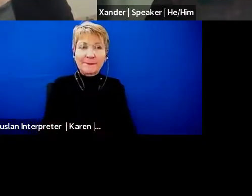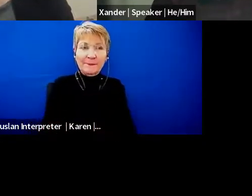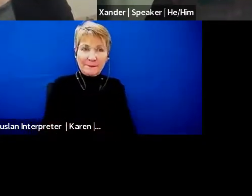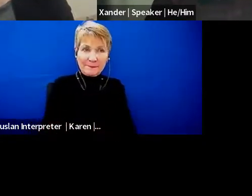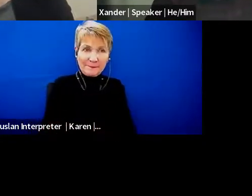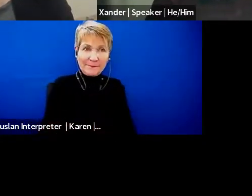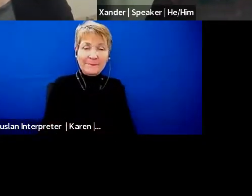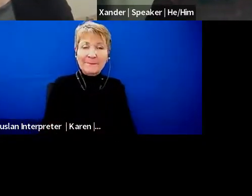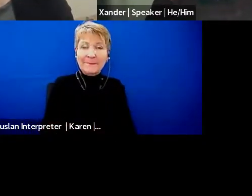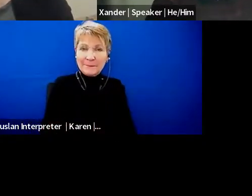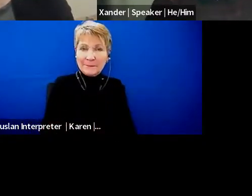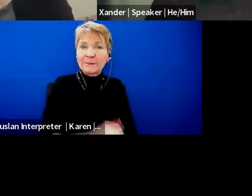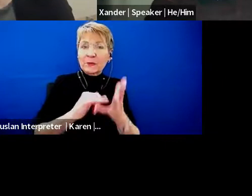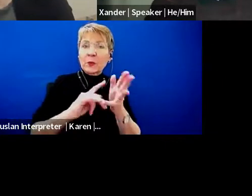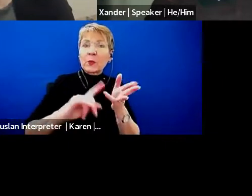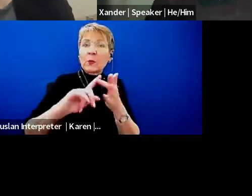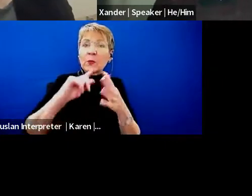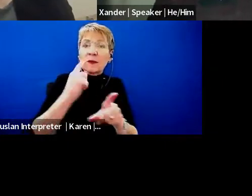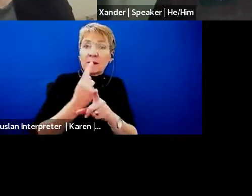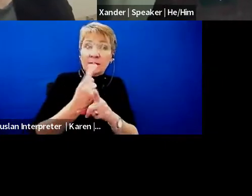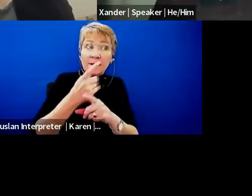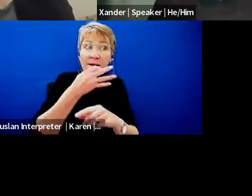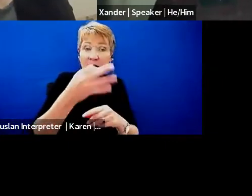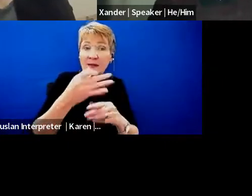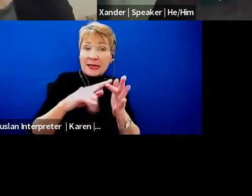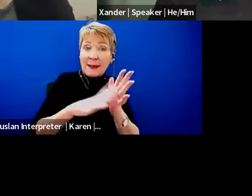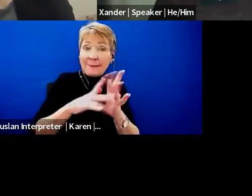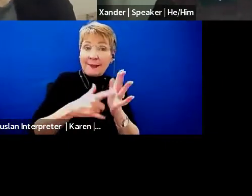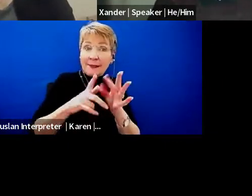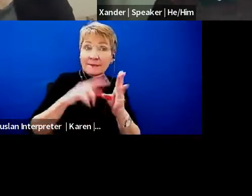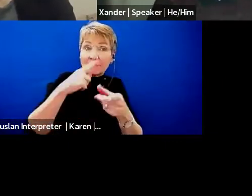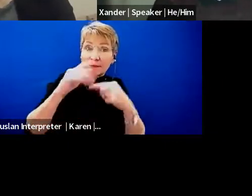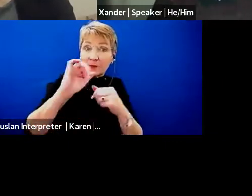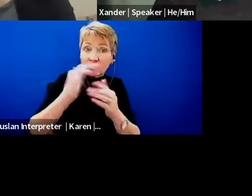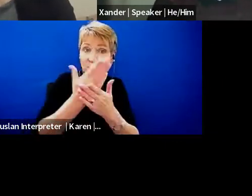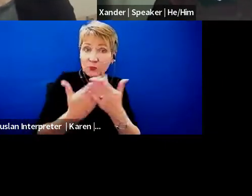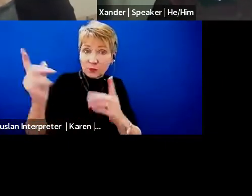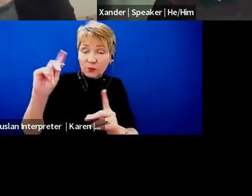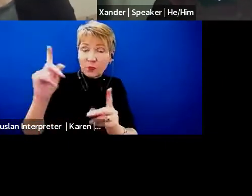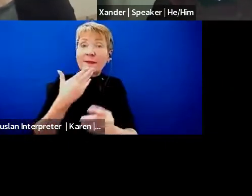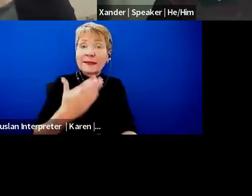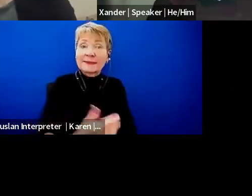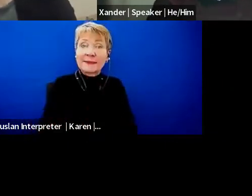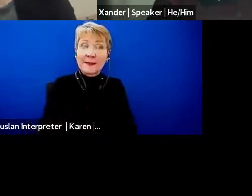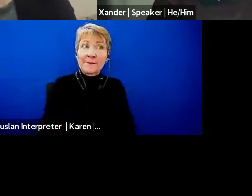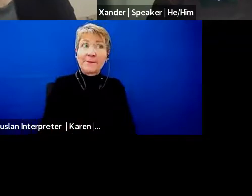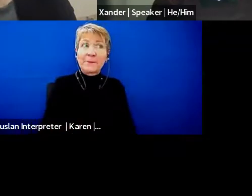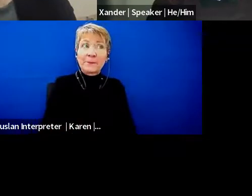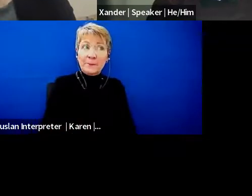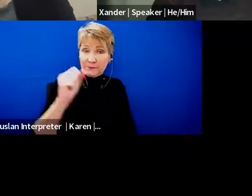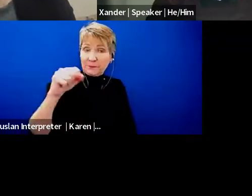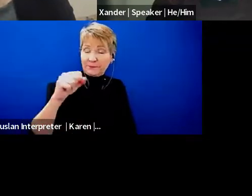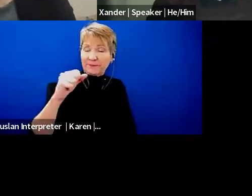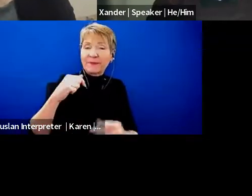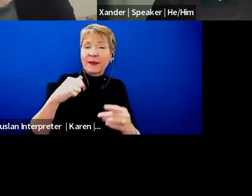Thank you, Isabel. And Emily, can I throw to you now for your story, please? Yeah, absolutely. So my